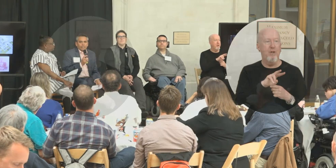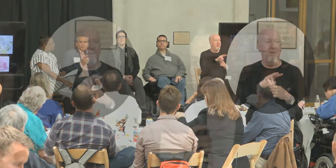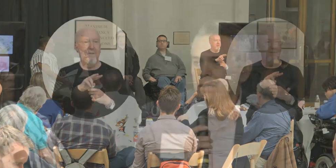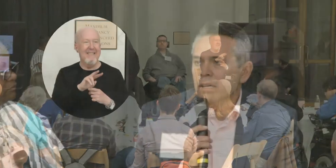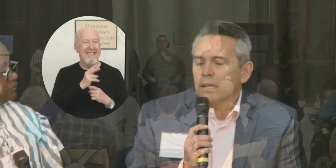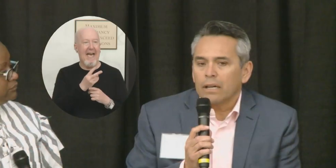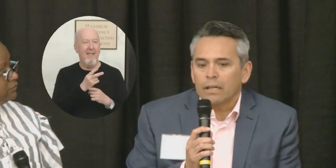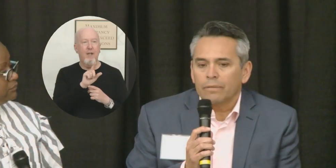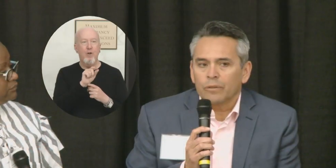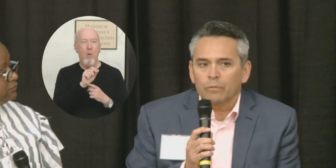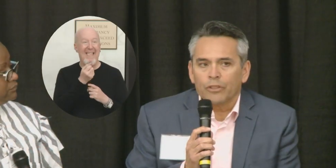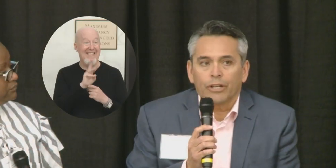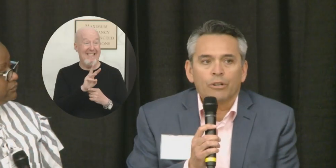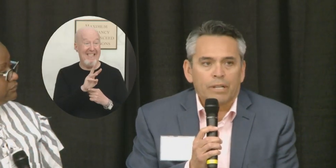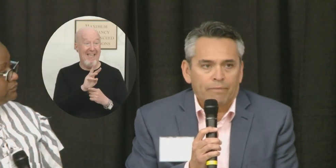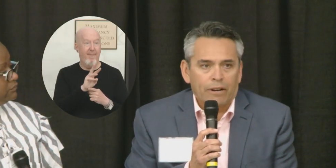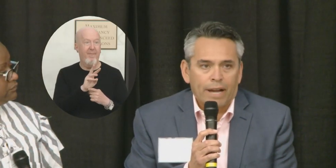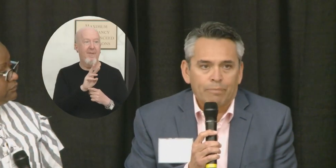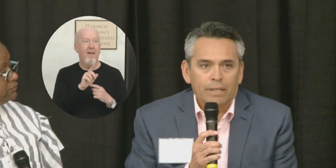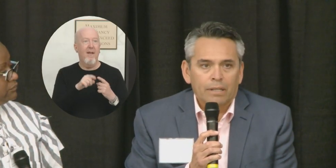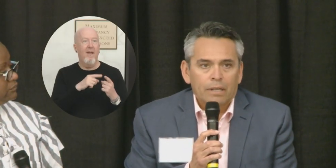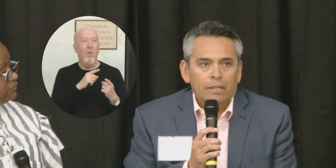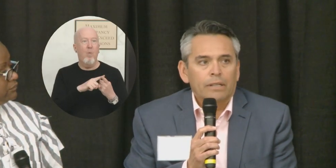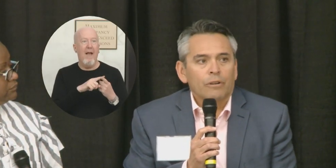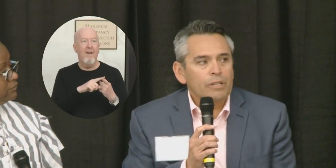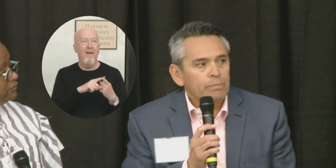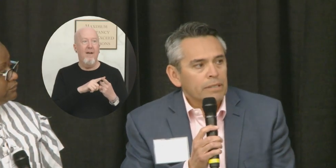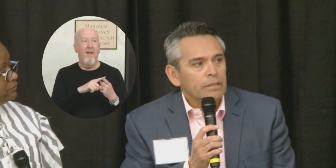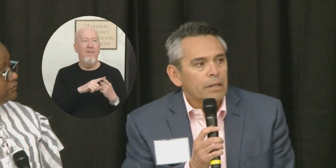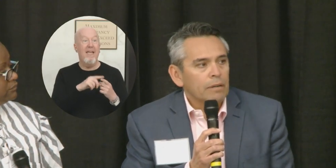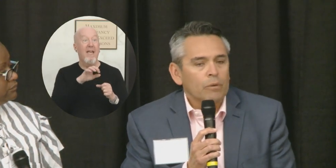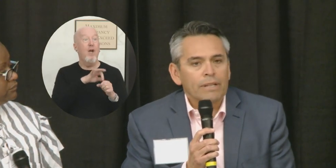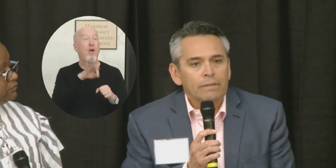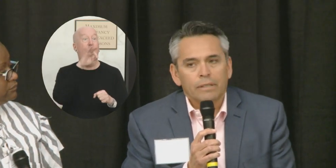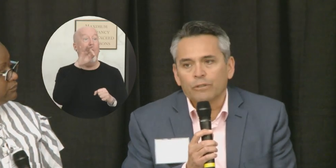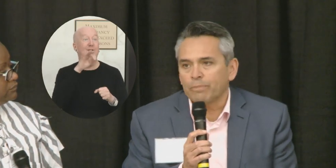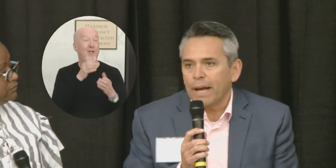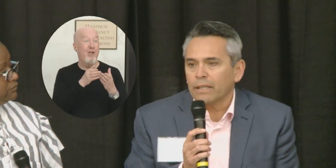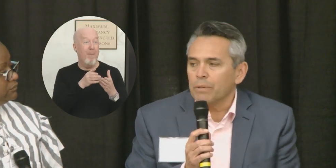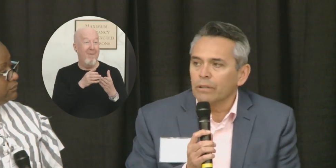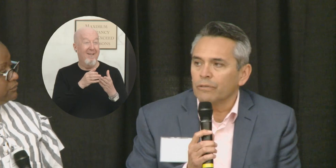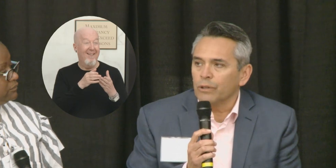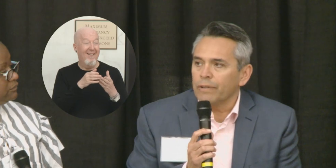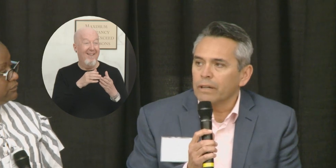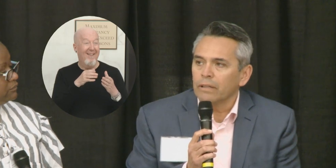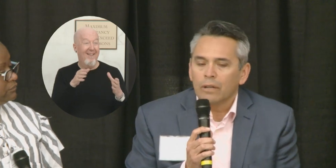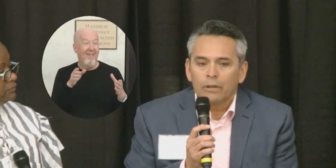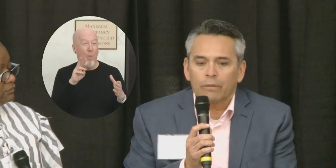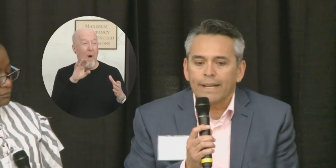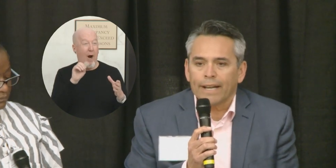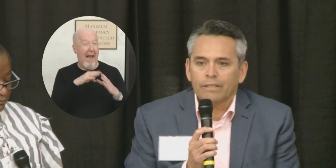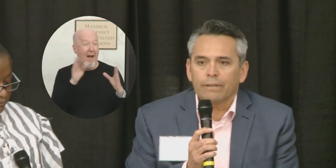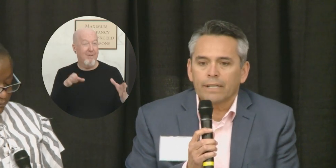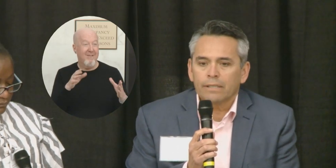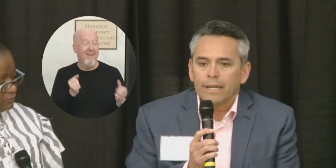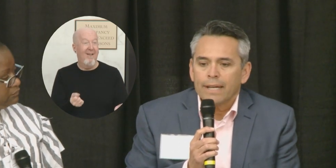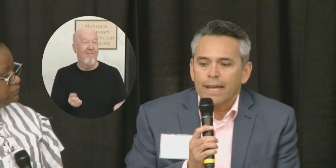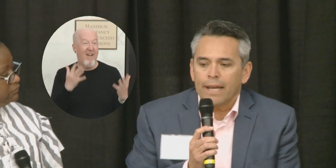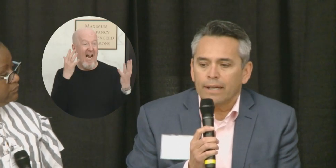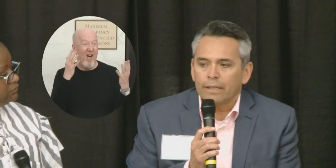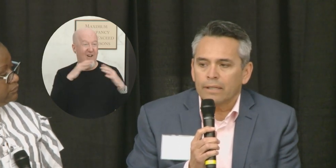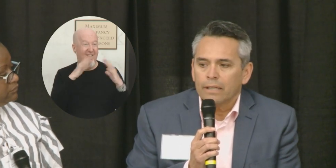2nd, 2016, when the ghost ship fire happened. The ghost ship is right, you know, smack in the middle of the Fruitvale, right next to